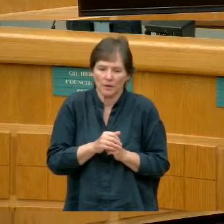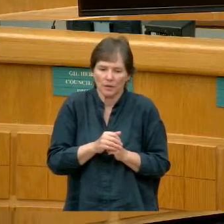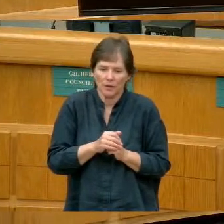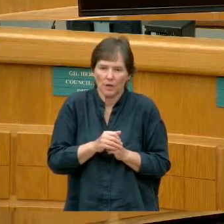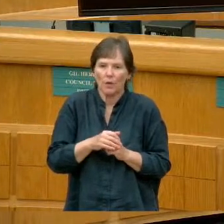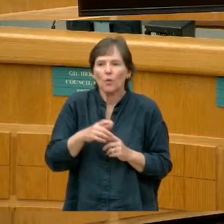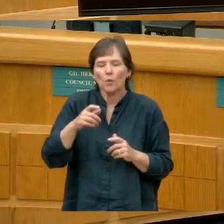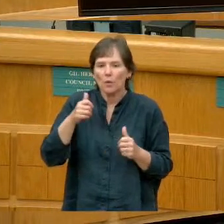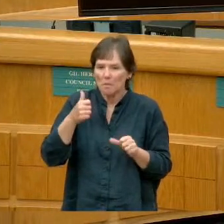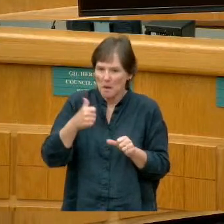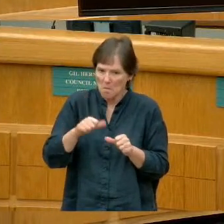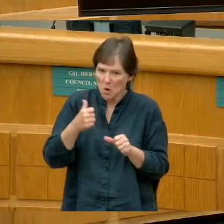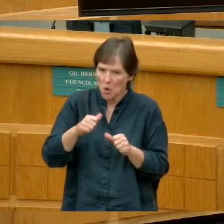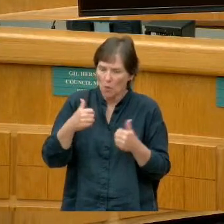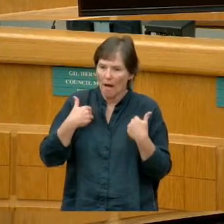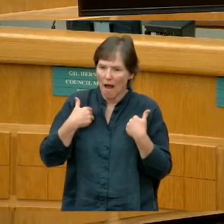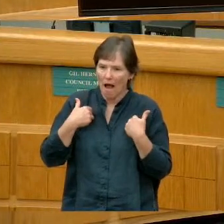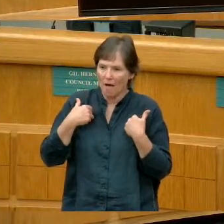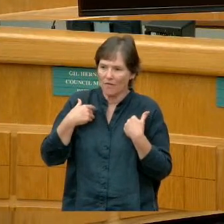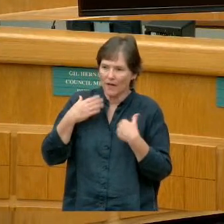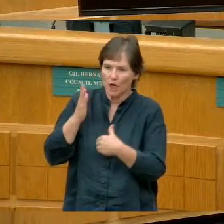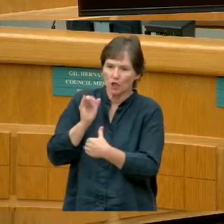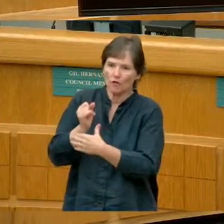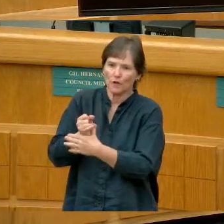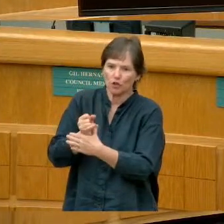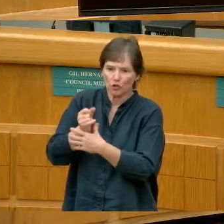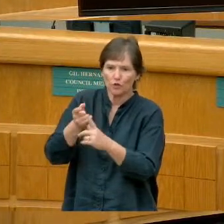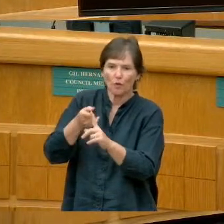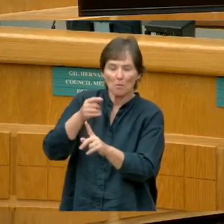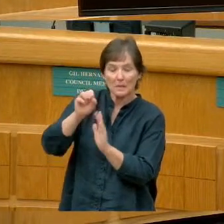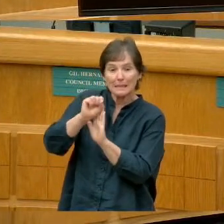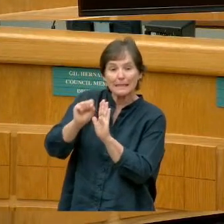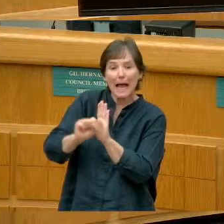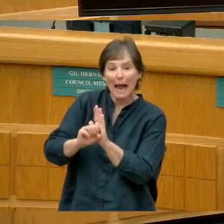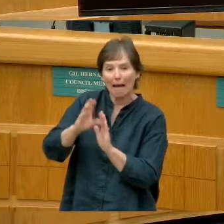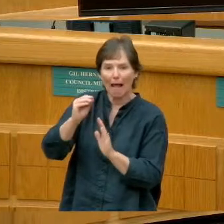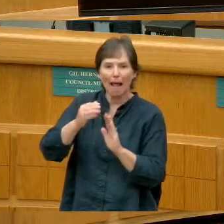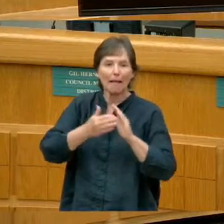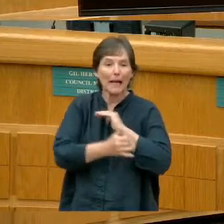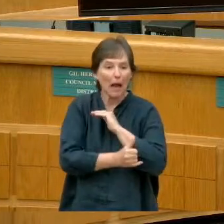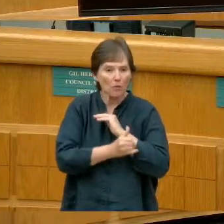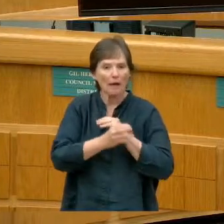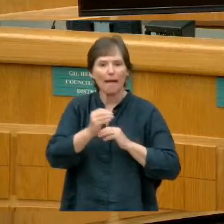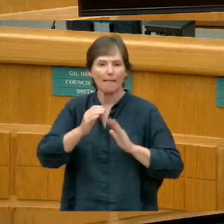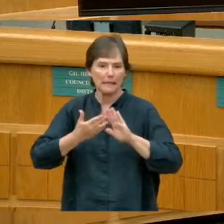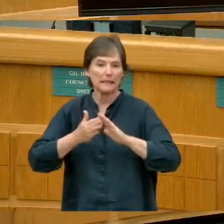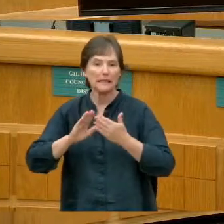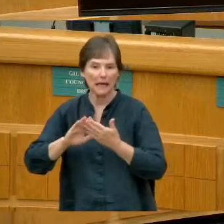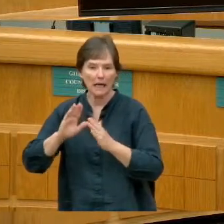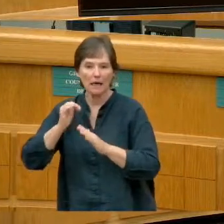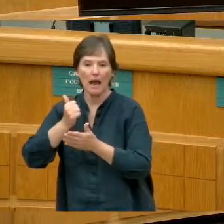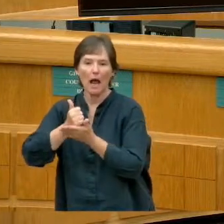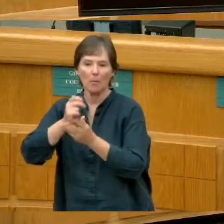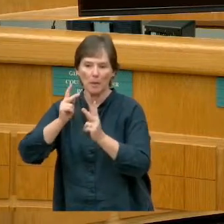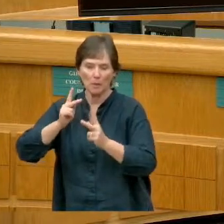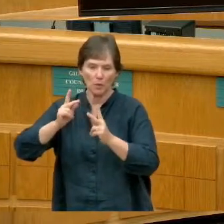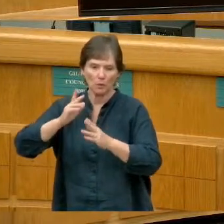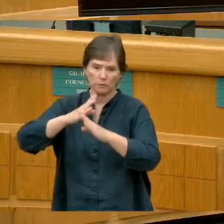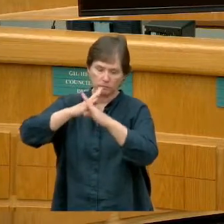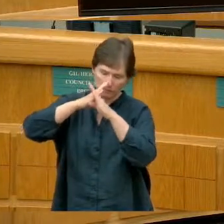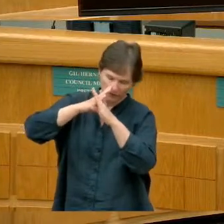are mindful of the interventions that have been put in place by the state and the county and the city. And those do take